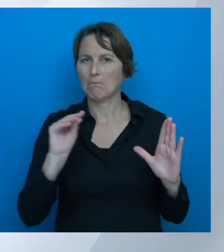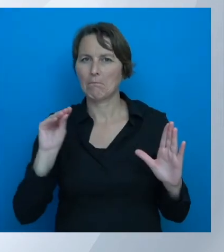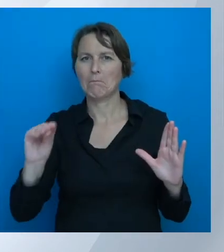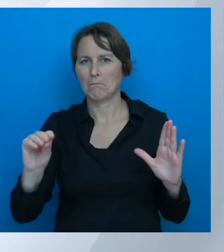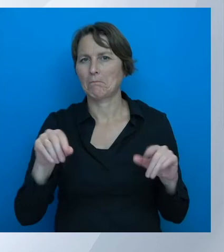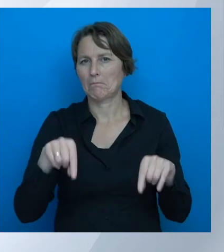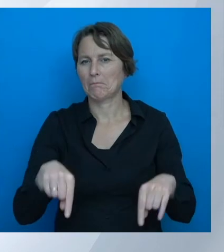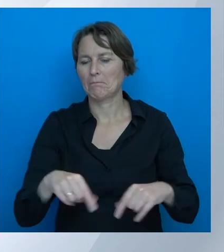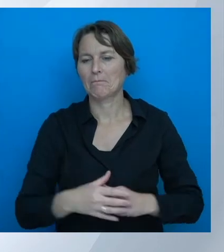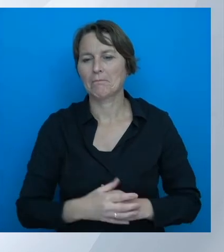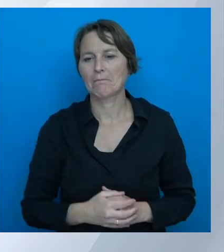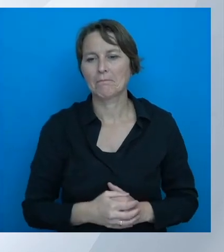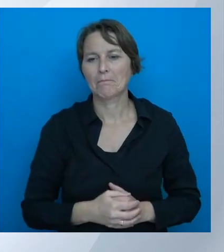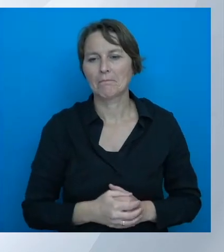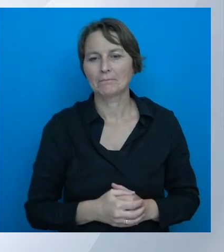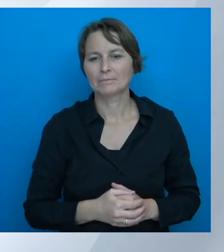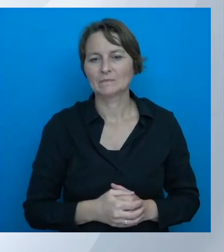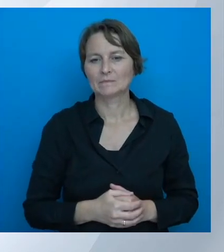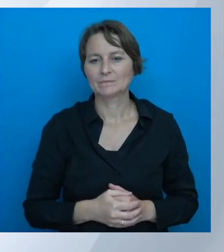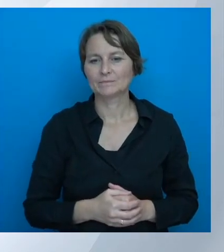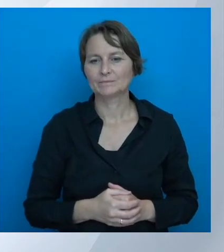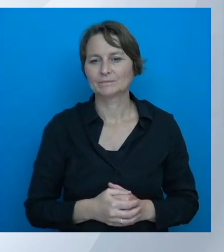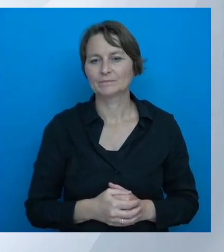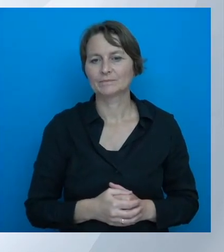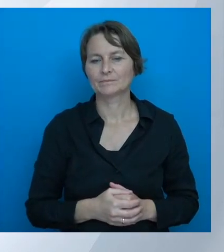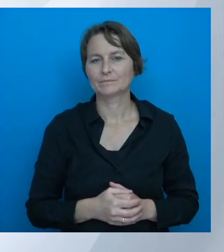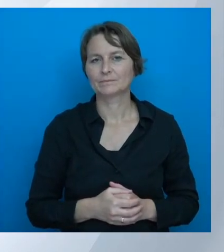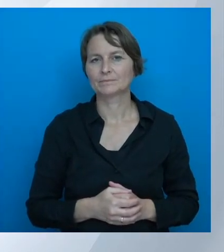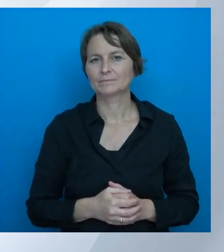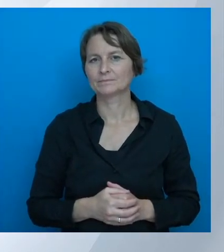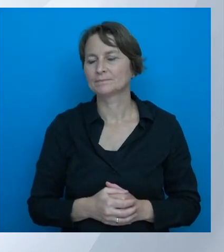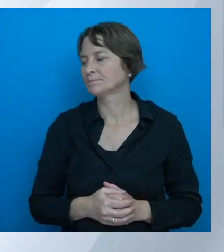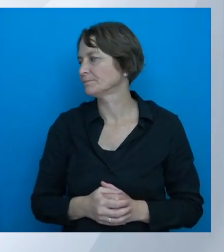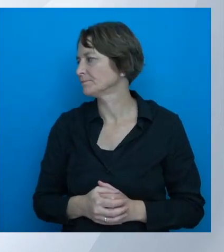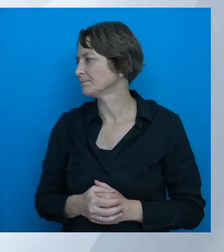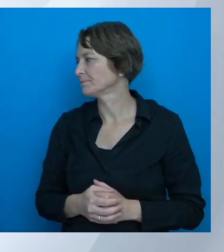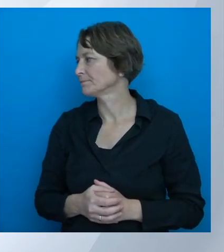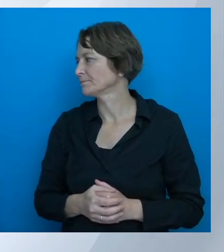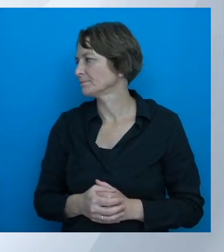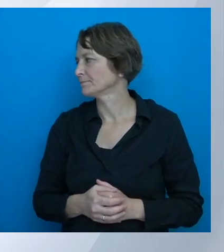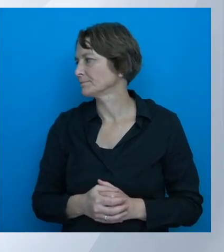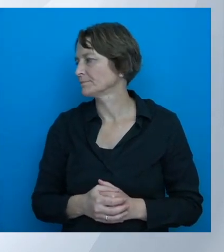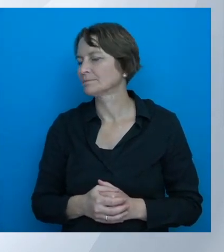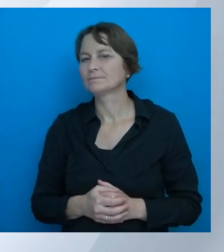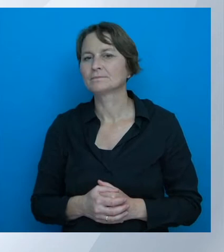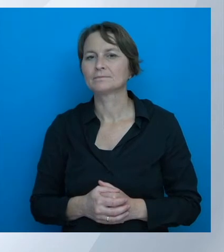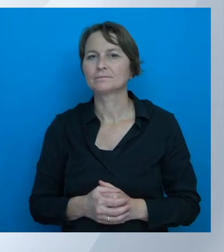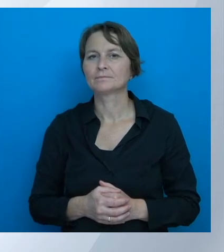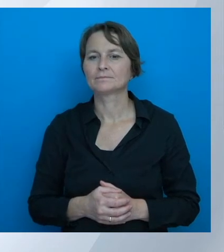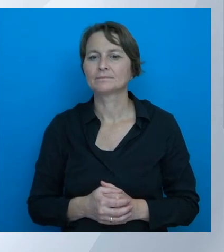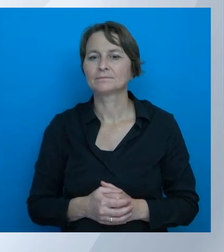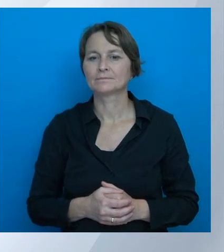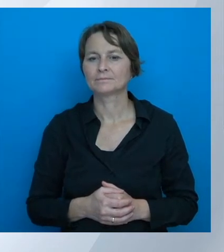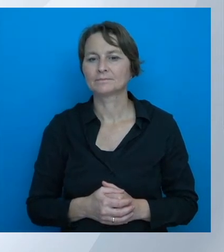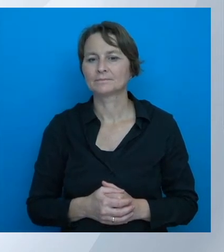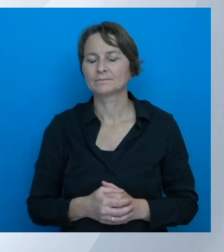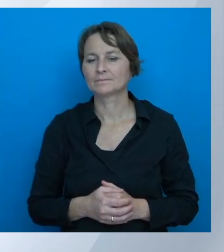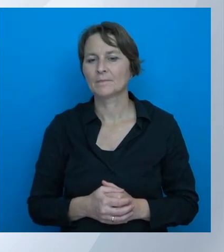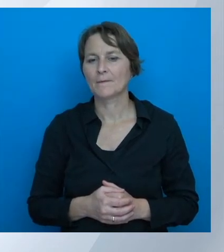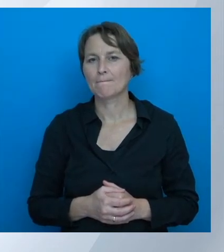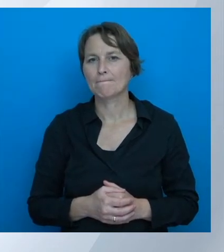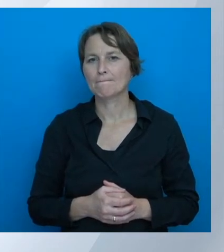So paste that in here. We'll import the namespaces, and then we just need the adapt